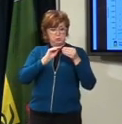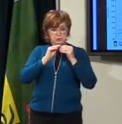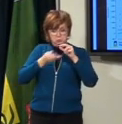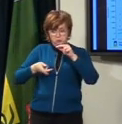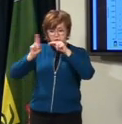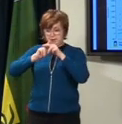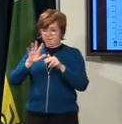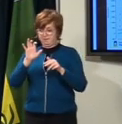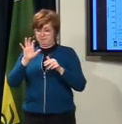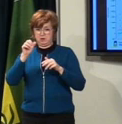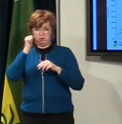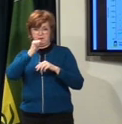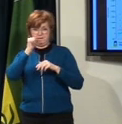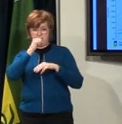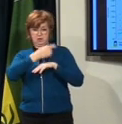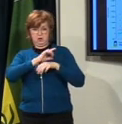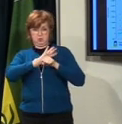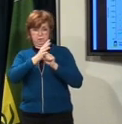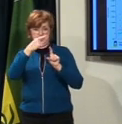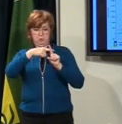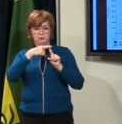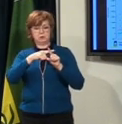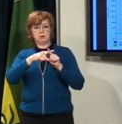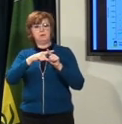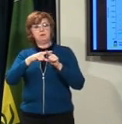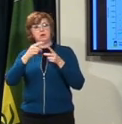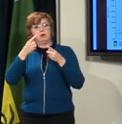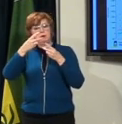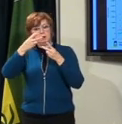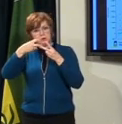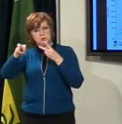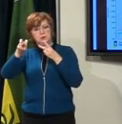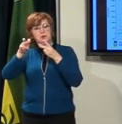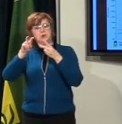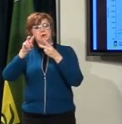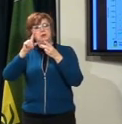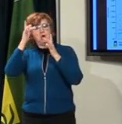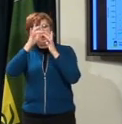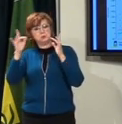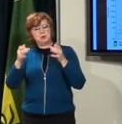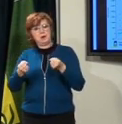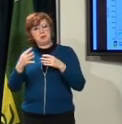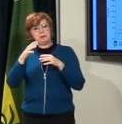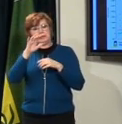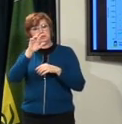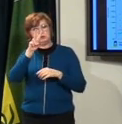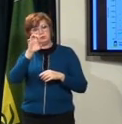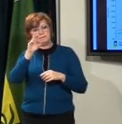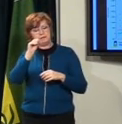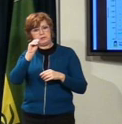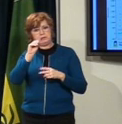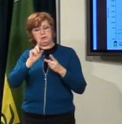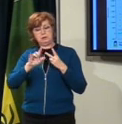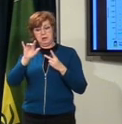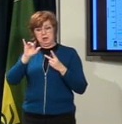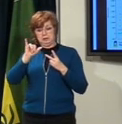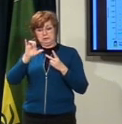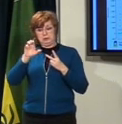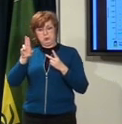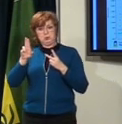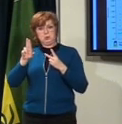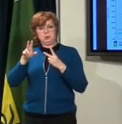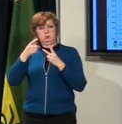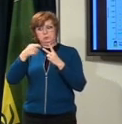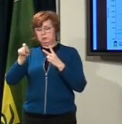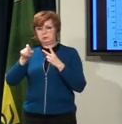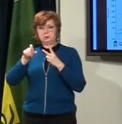COVID-positive patients in our hospitals within that 2-week period, and in the ICU up to 64